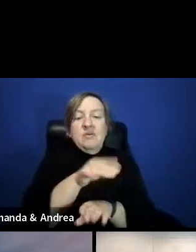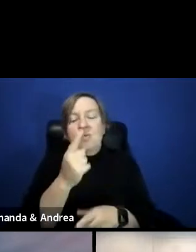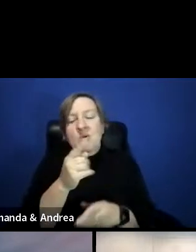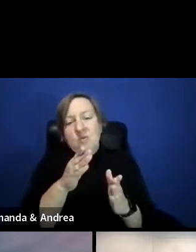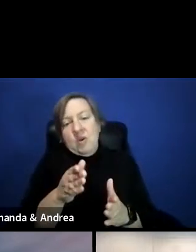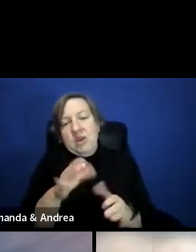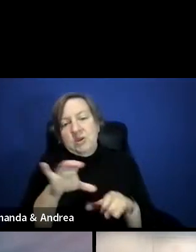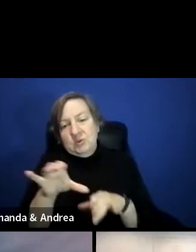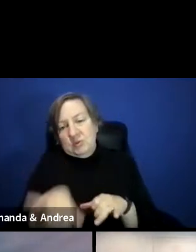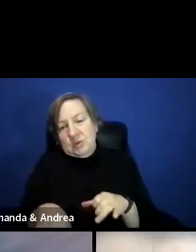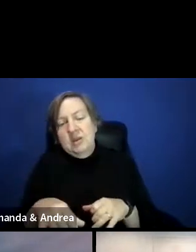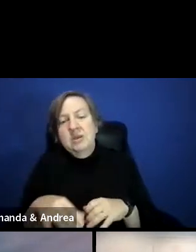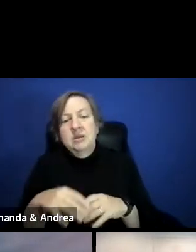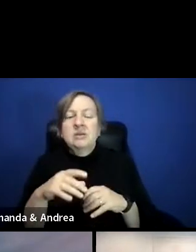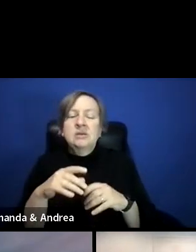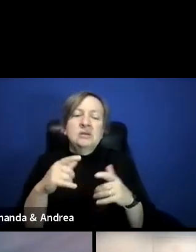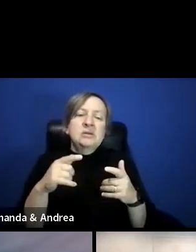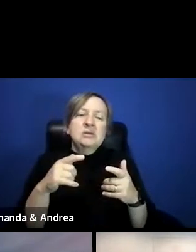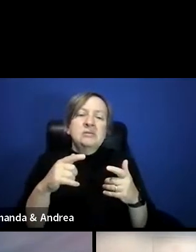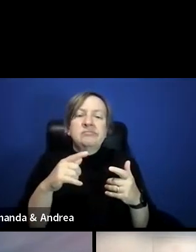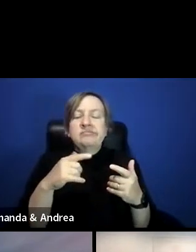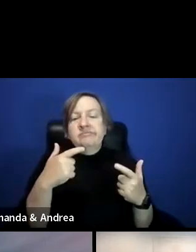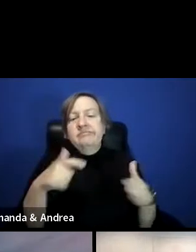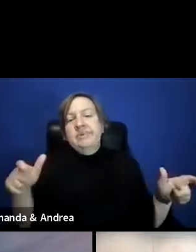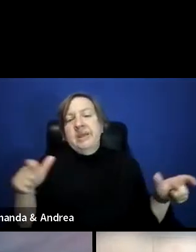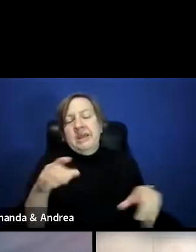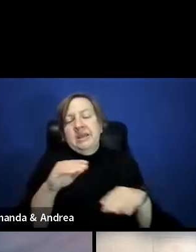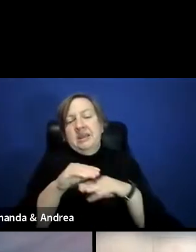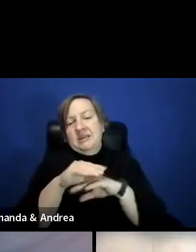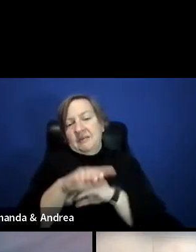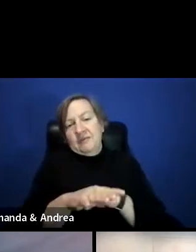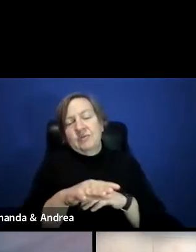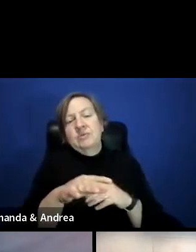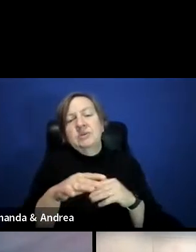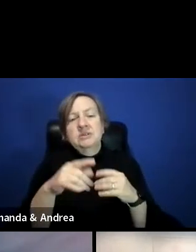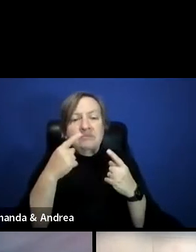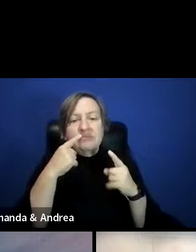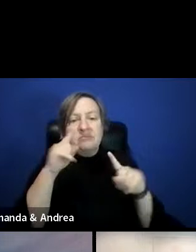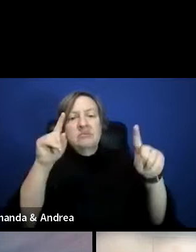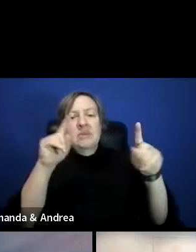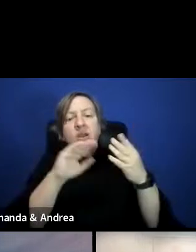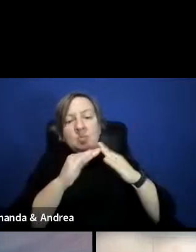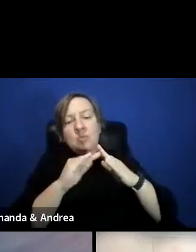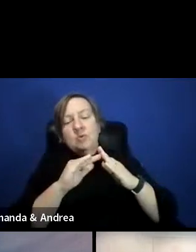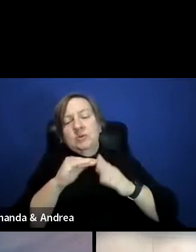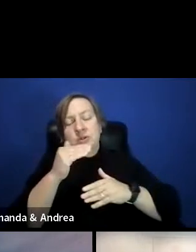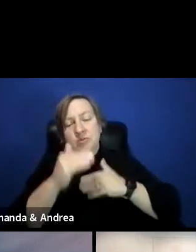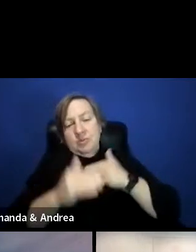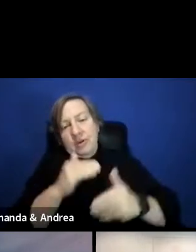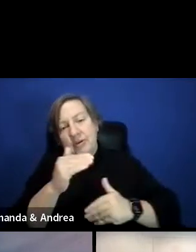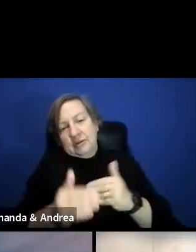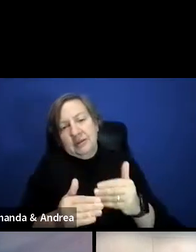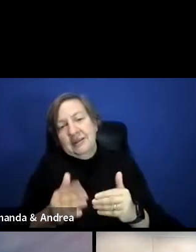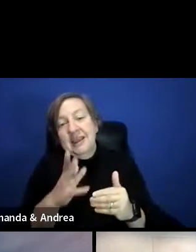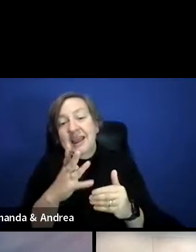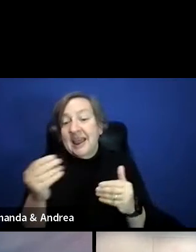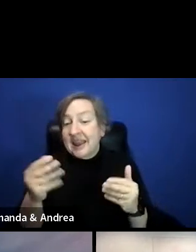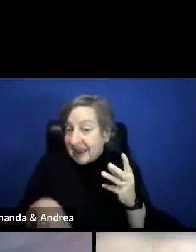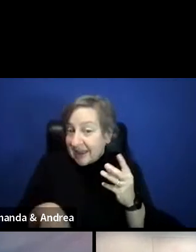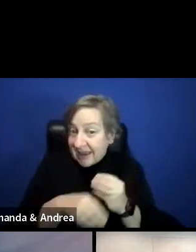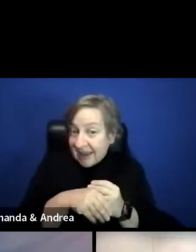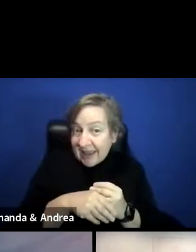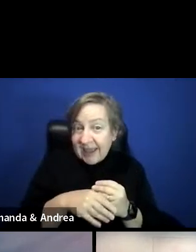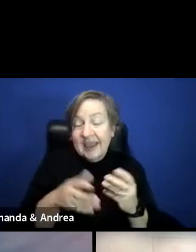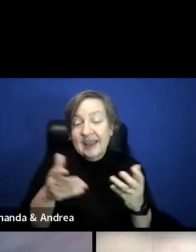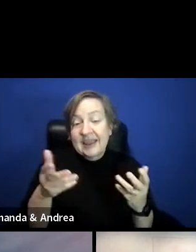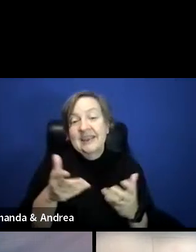was heavily and influenced and really the result of a community process. And I'll also add